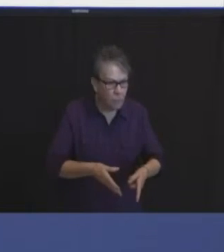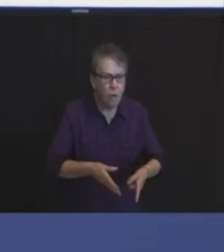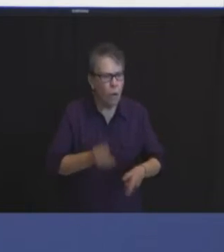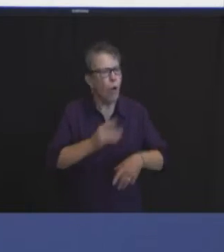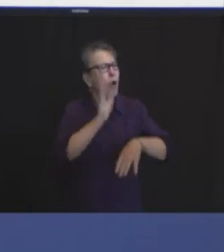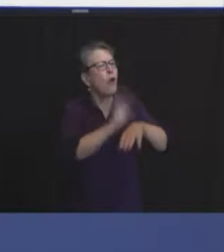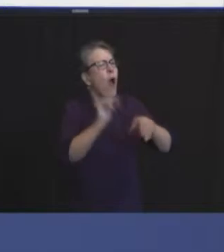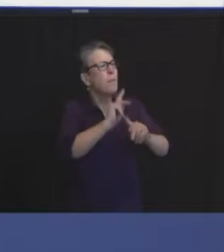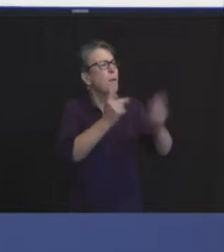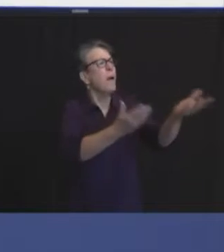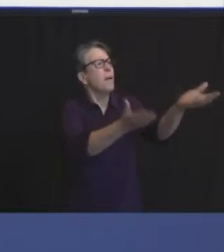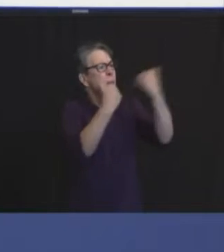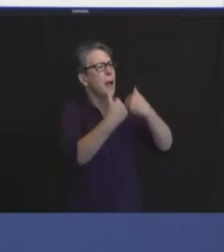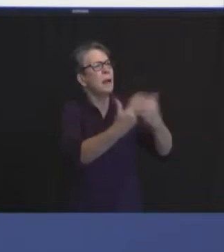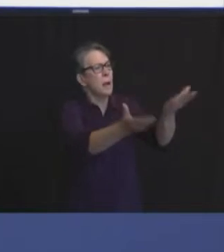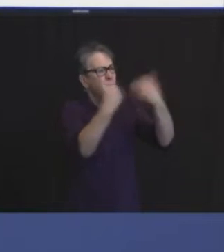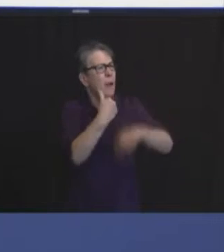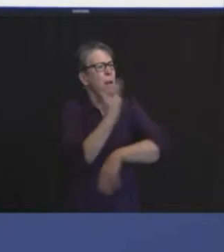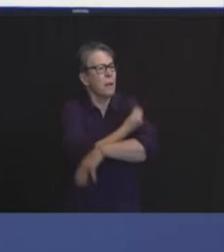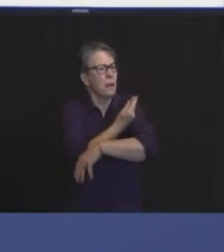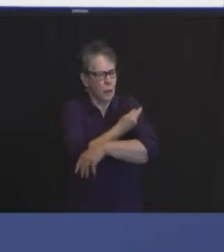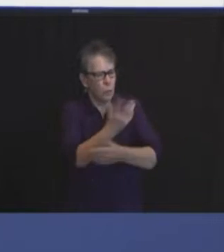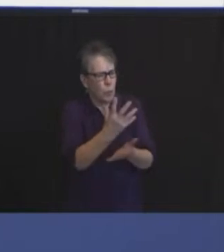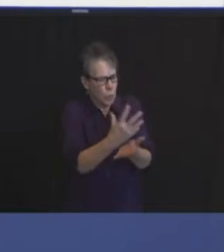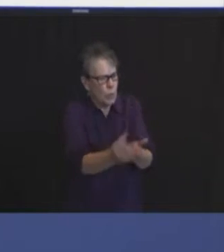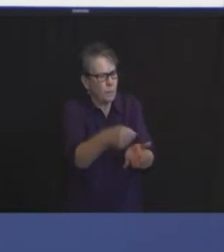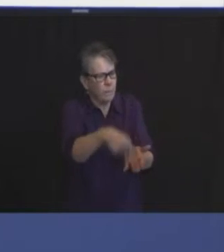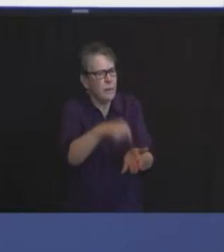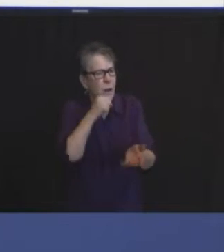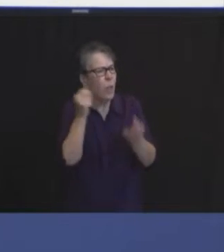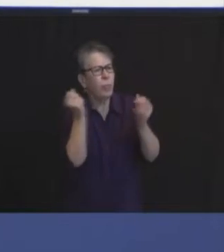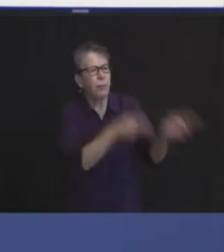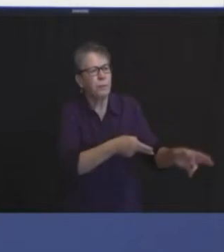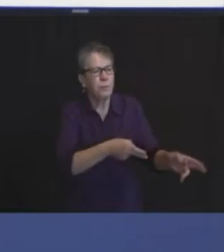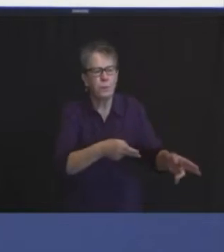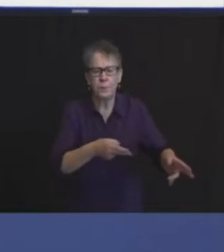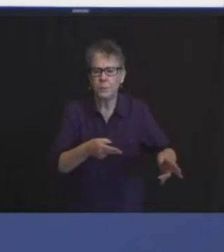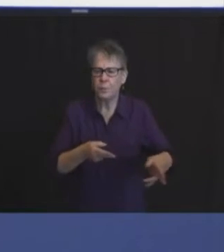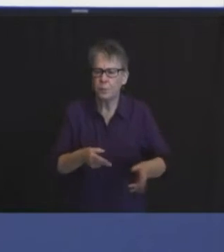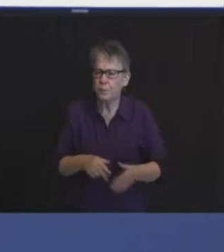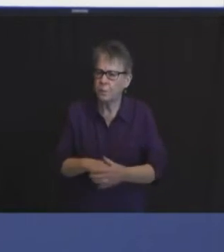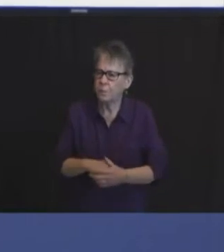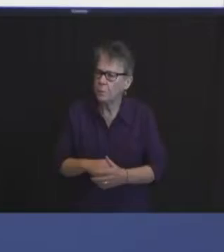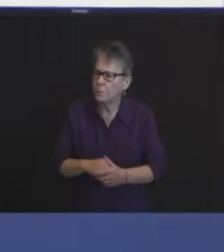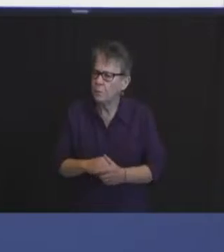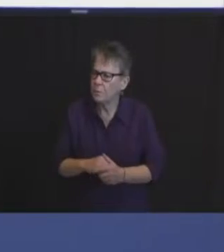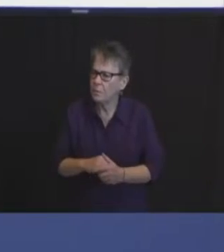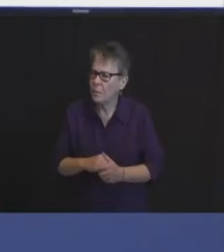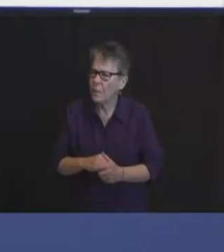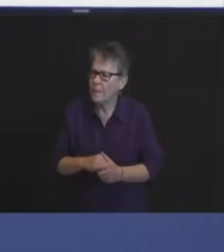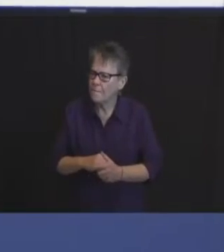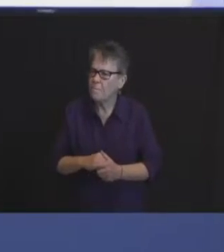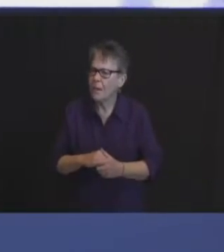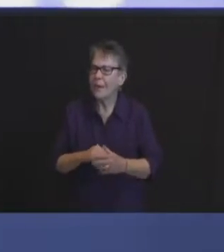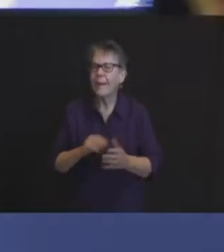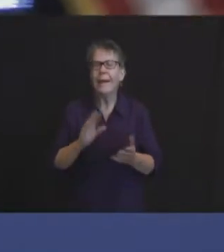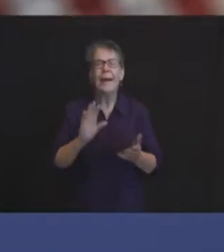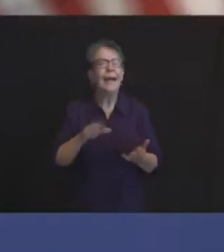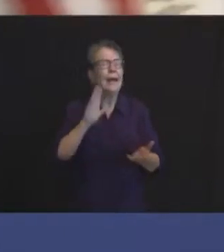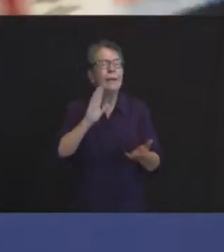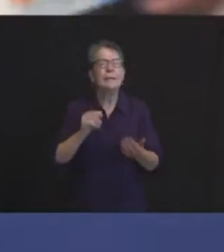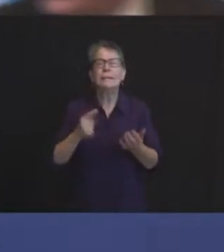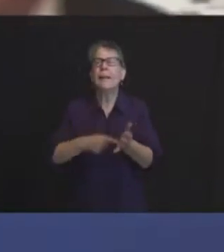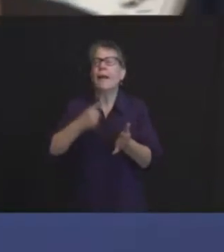category. We do not want any wastage, but inevitably there will be some. And please God, not much. And so far,